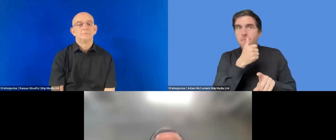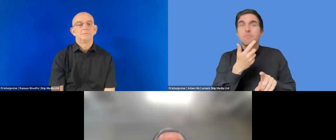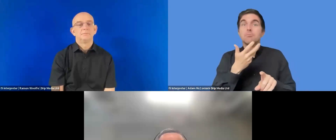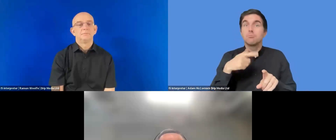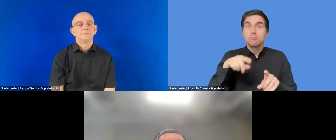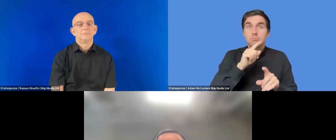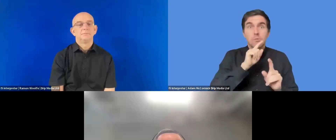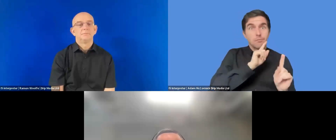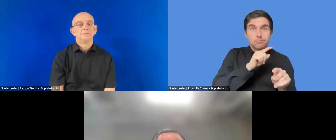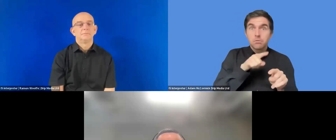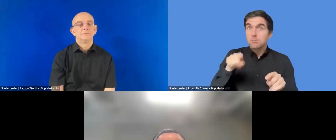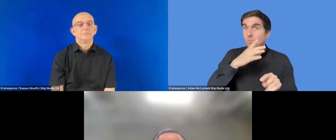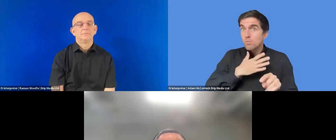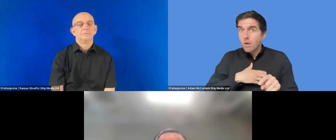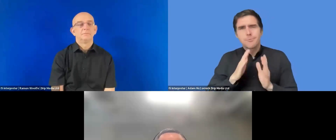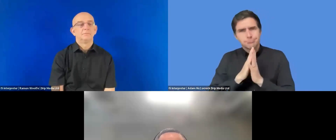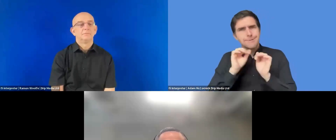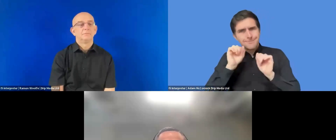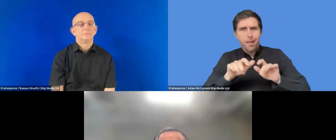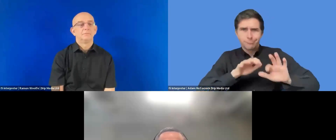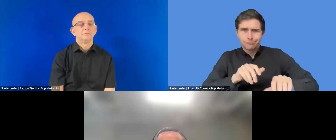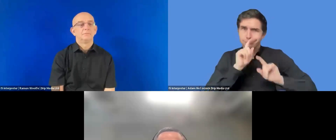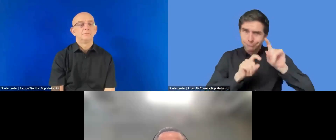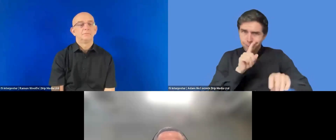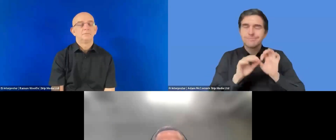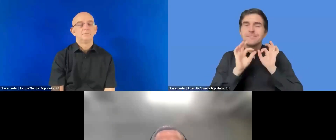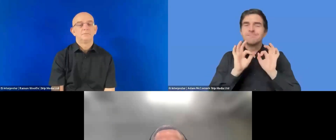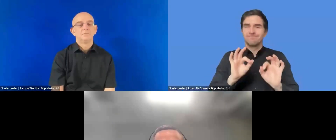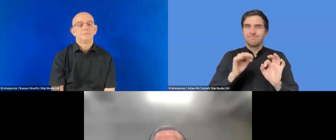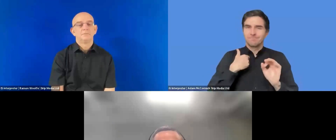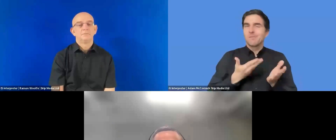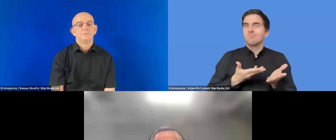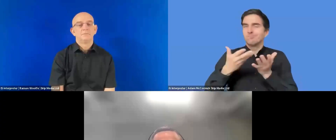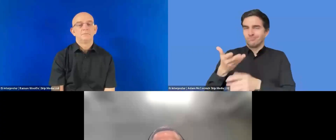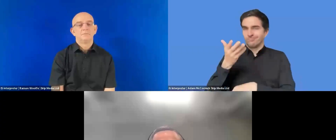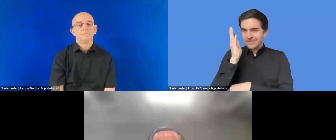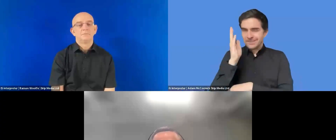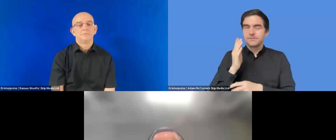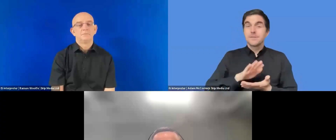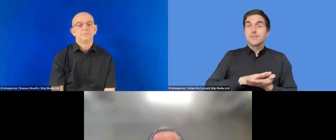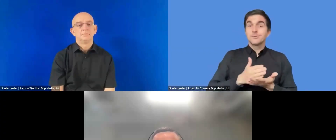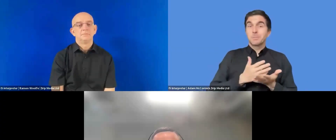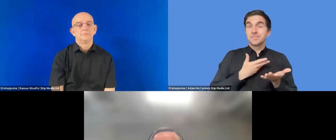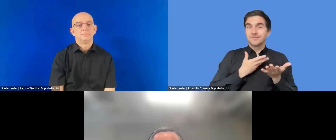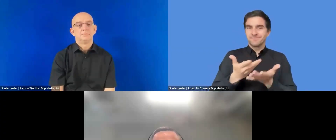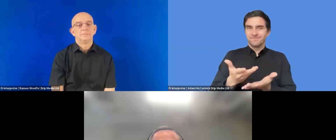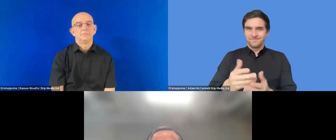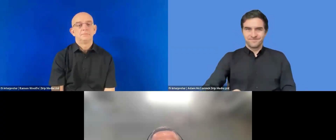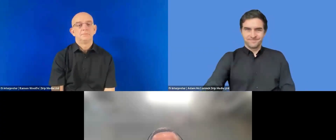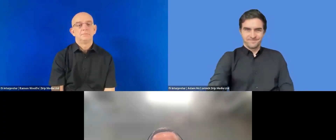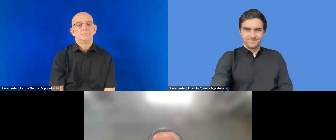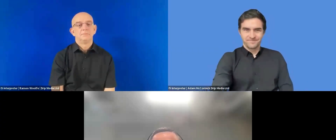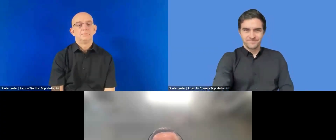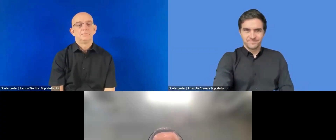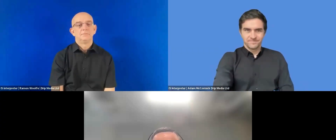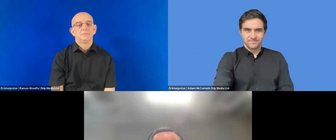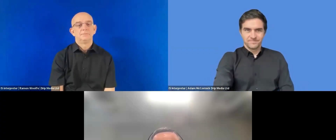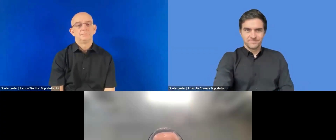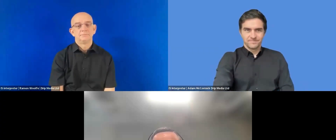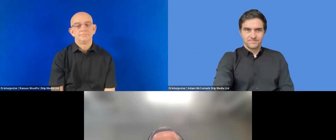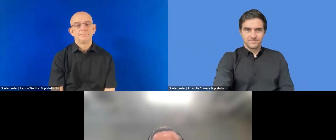to introduce the next presentation, Ms. Malumbo Kumwenda, to present about